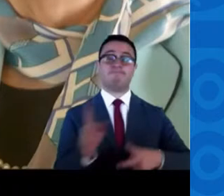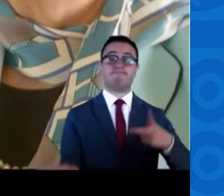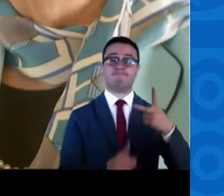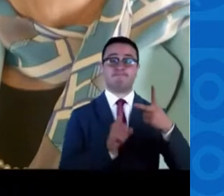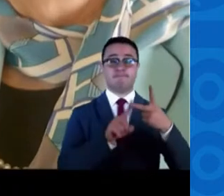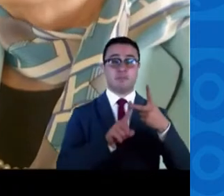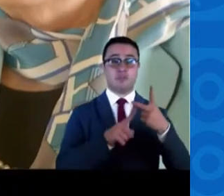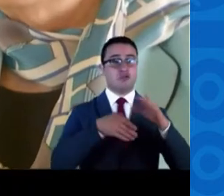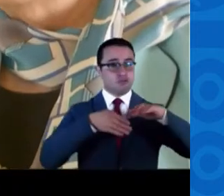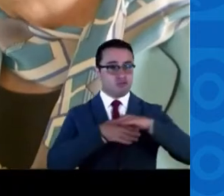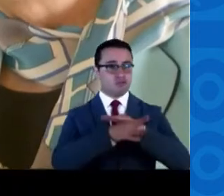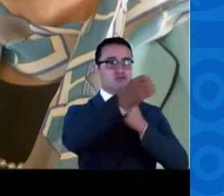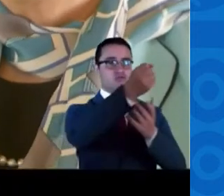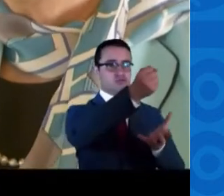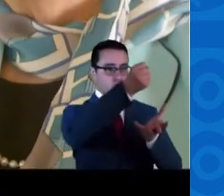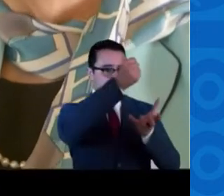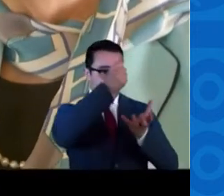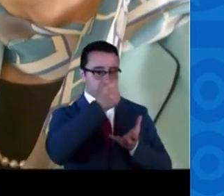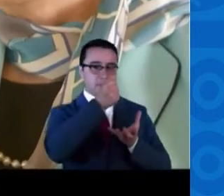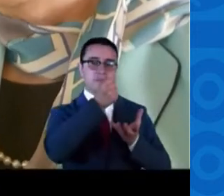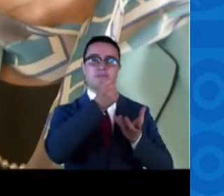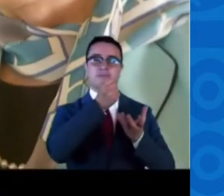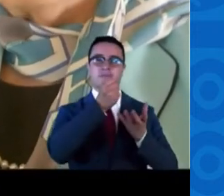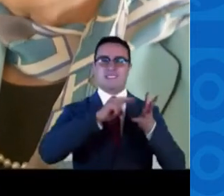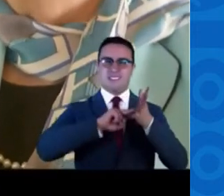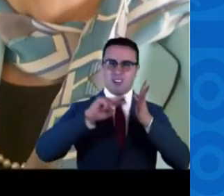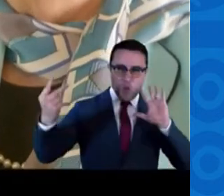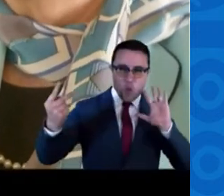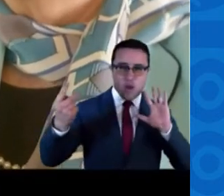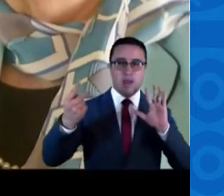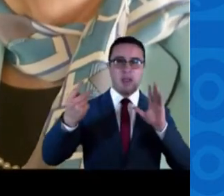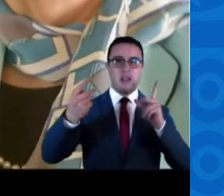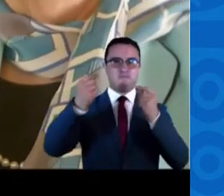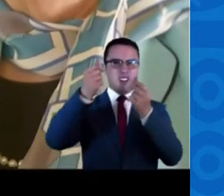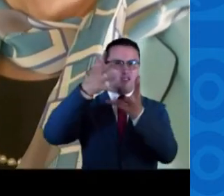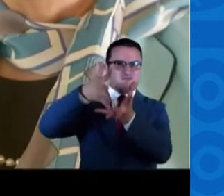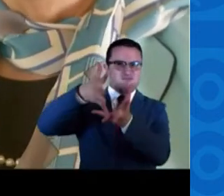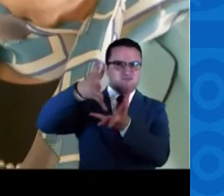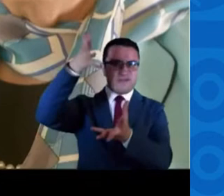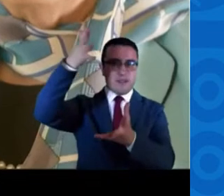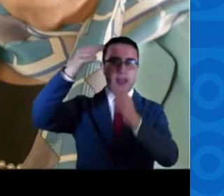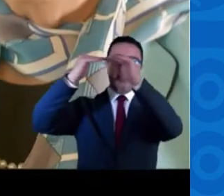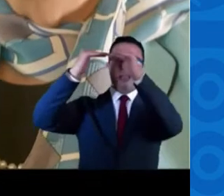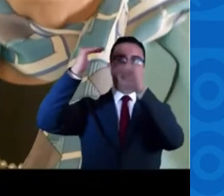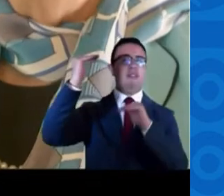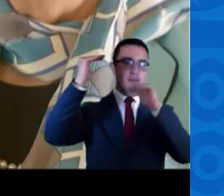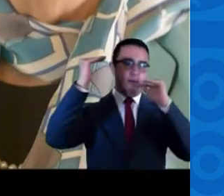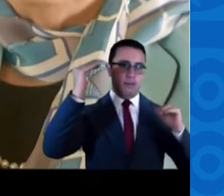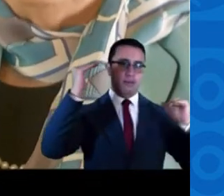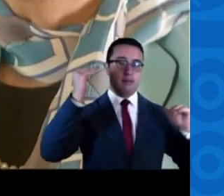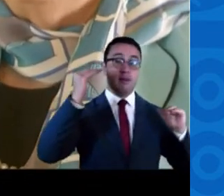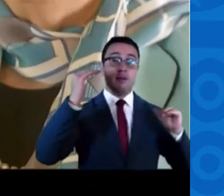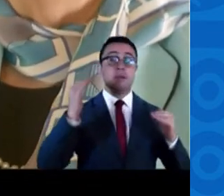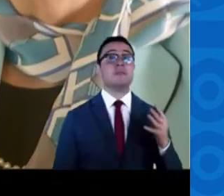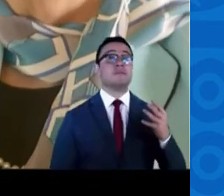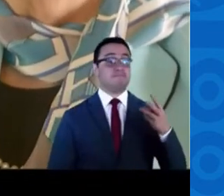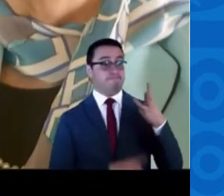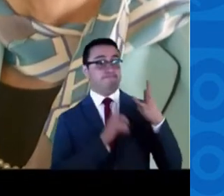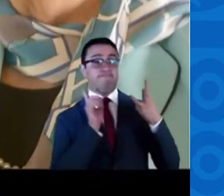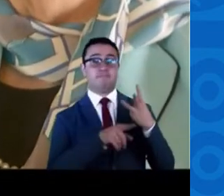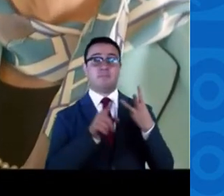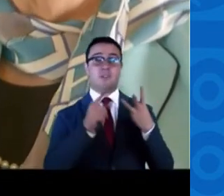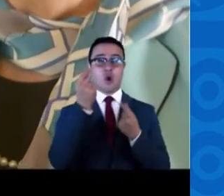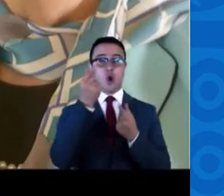to vaccines. Second, access to financing and to financing and technology. And